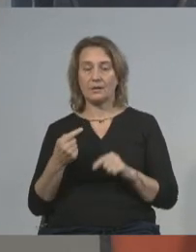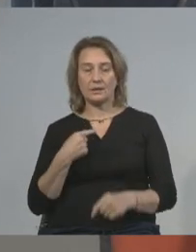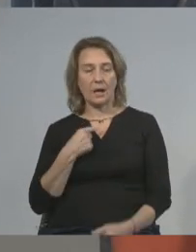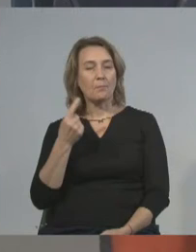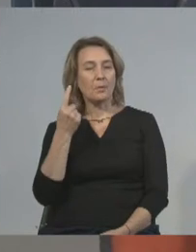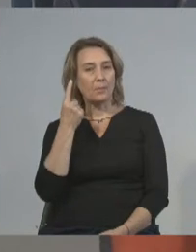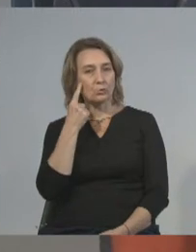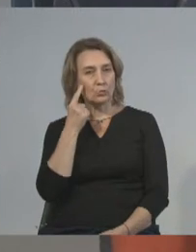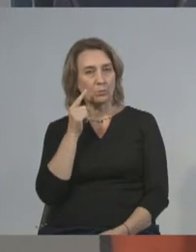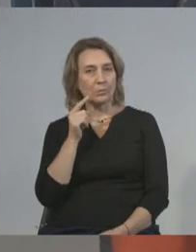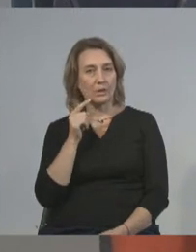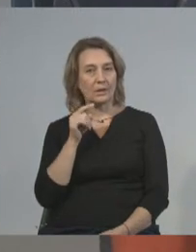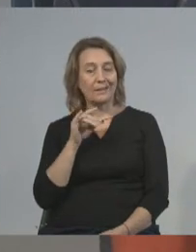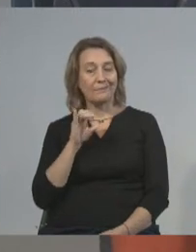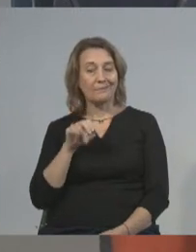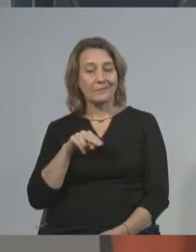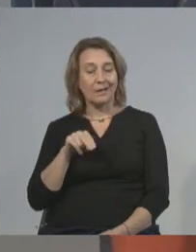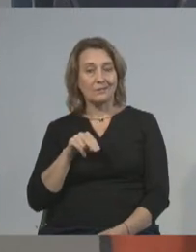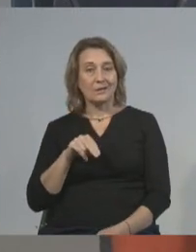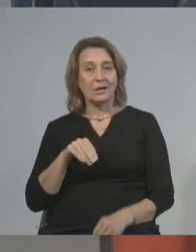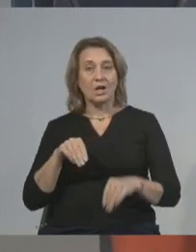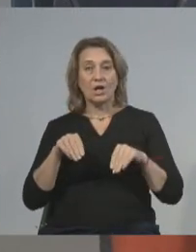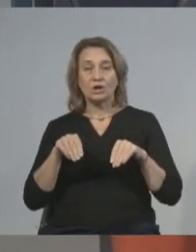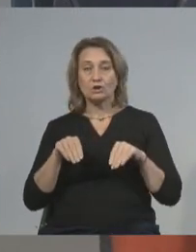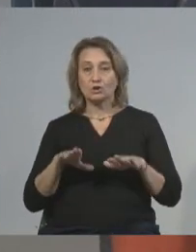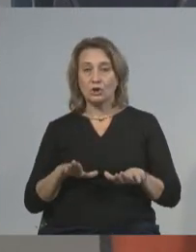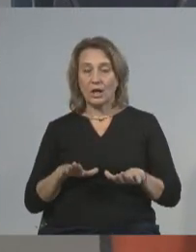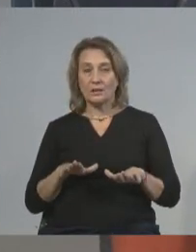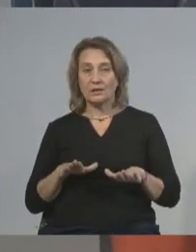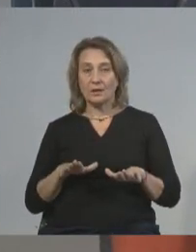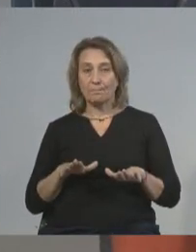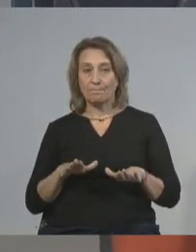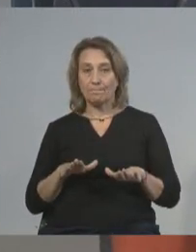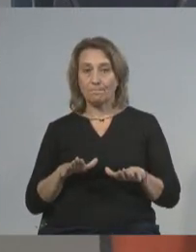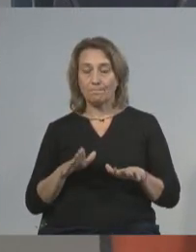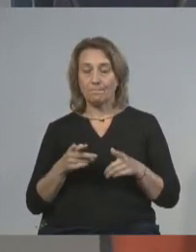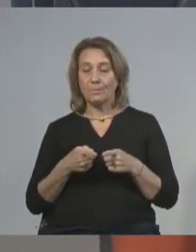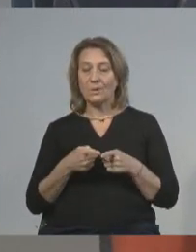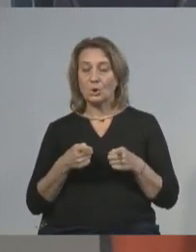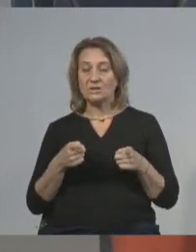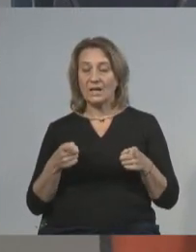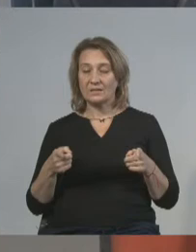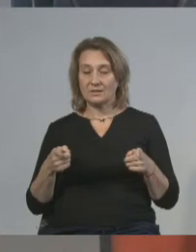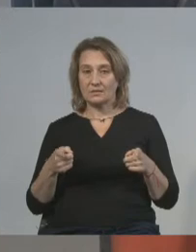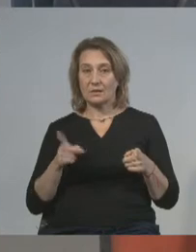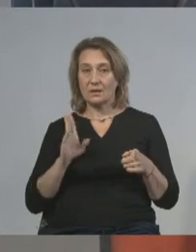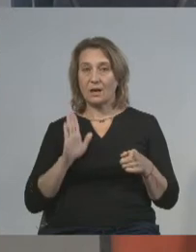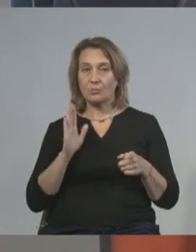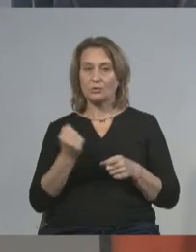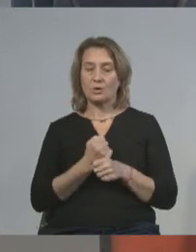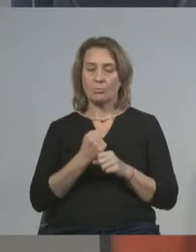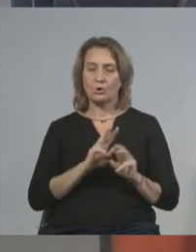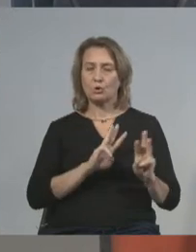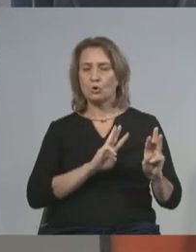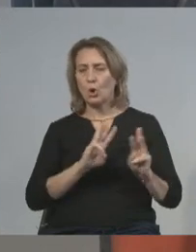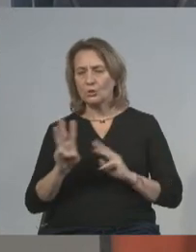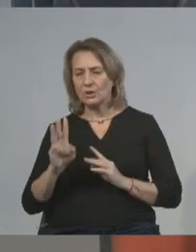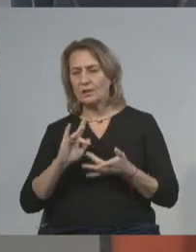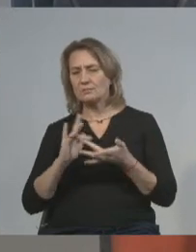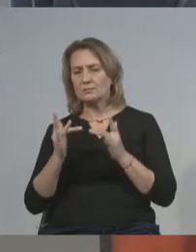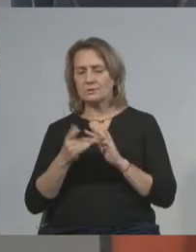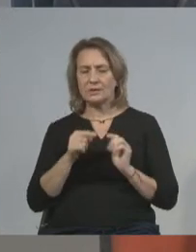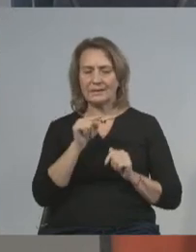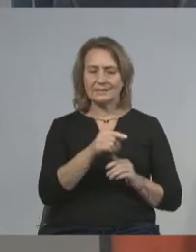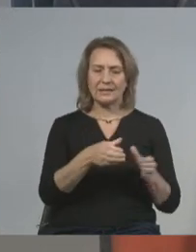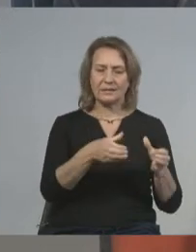secondly i would also think about the decision of the on the processes of how we are going to work offline online with